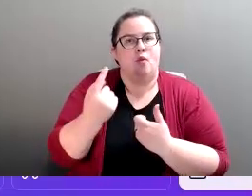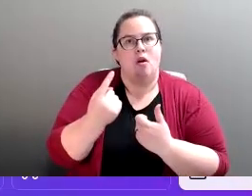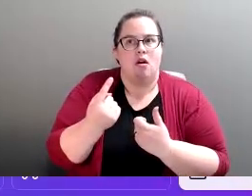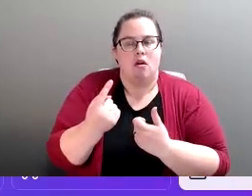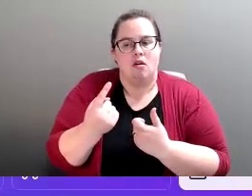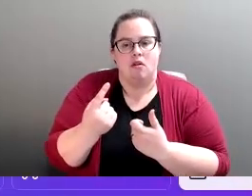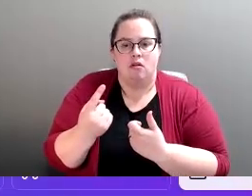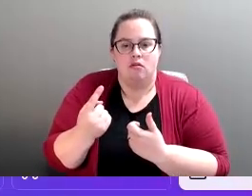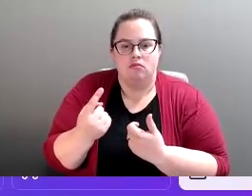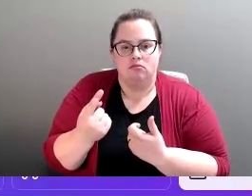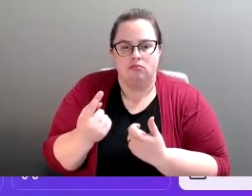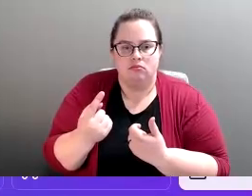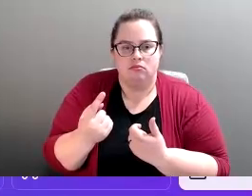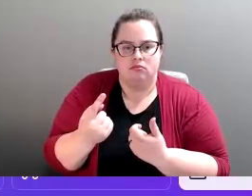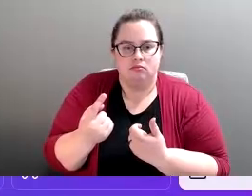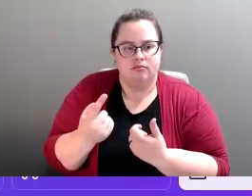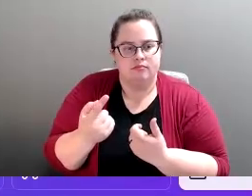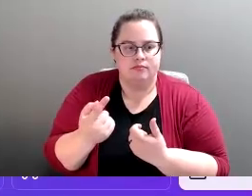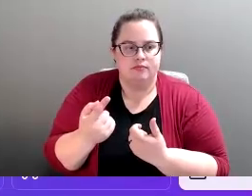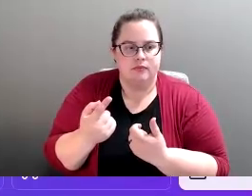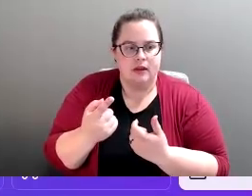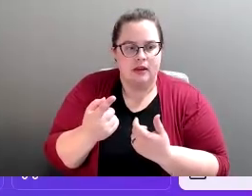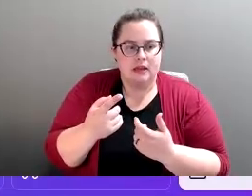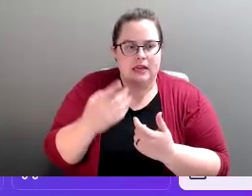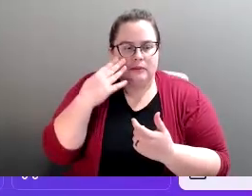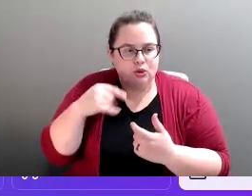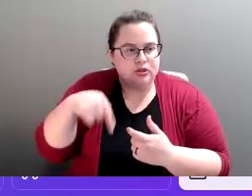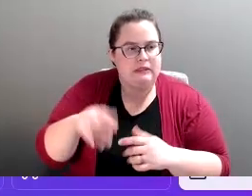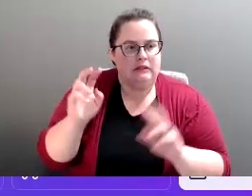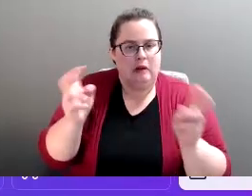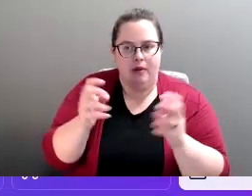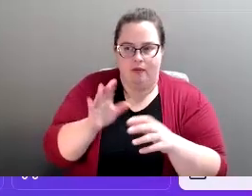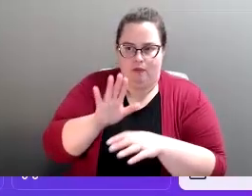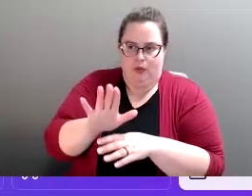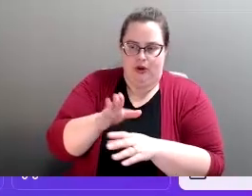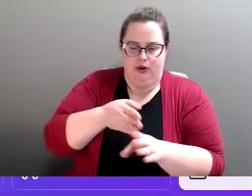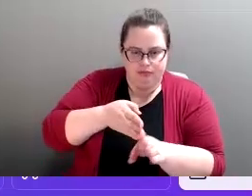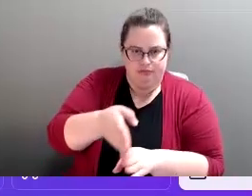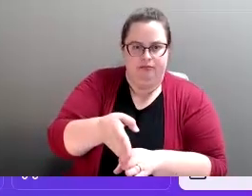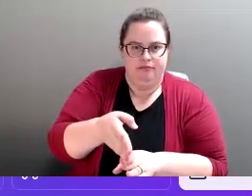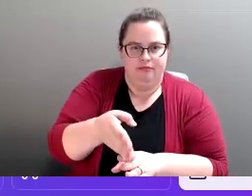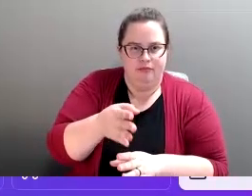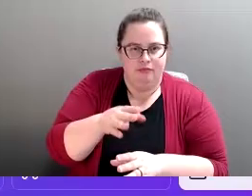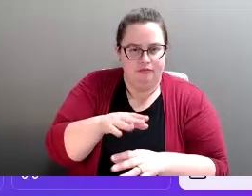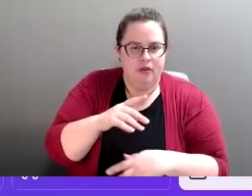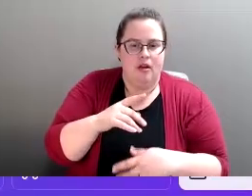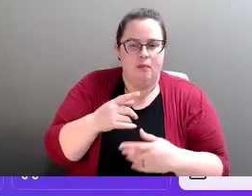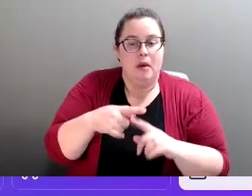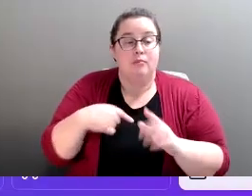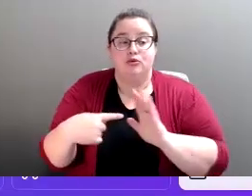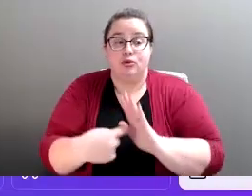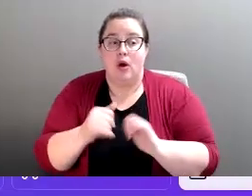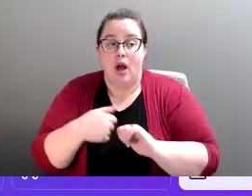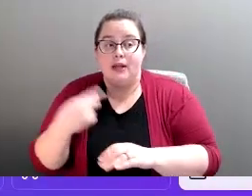everybody comes to this topic in their own unique discipline. And what I'm going to show you today is how I use it for the